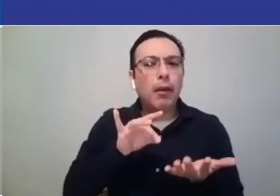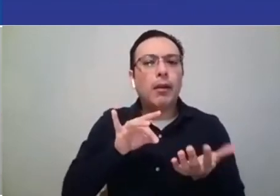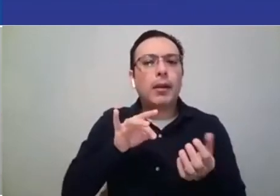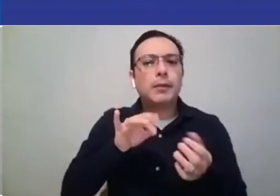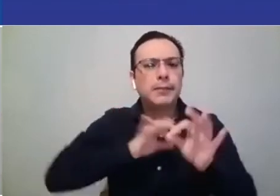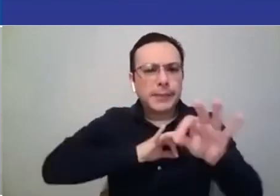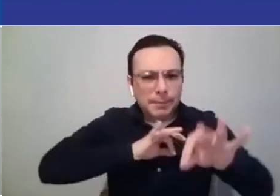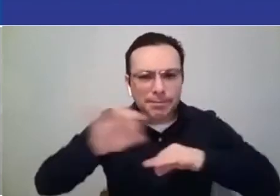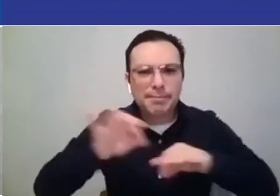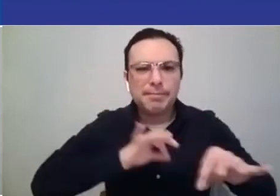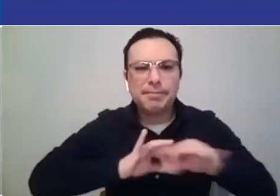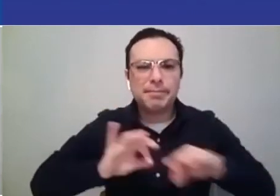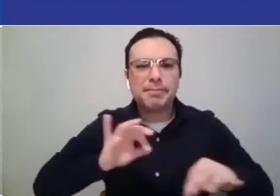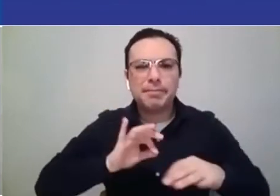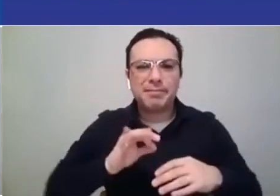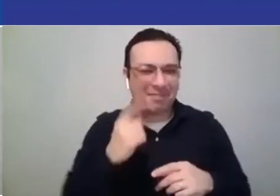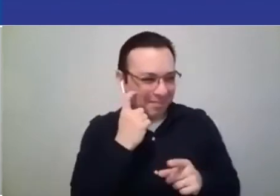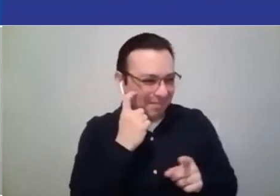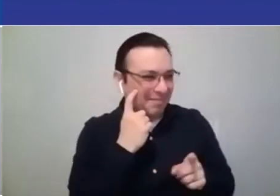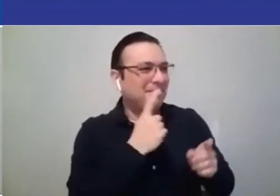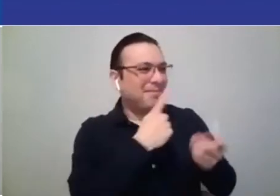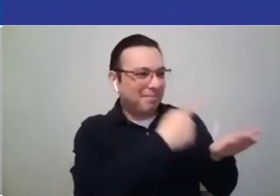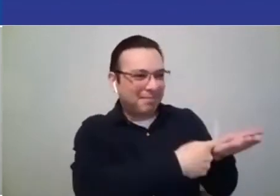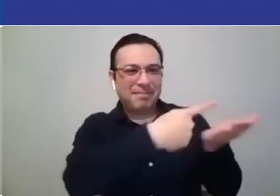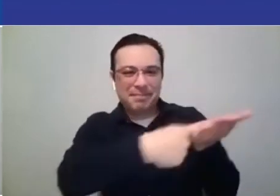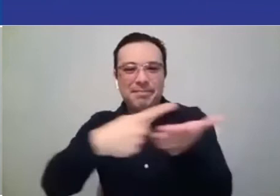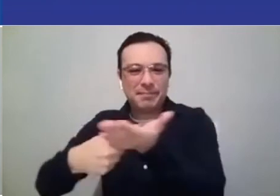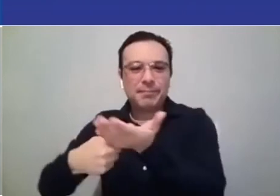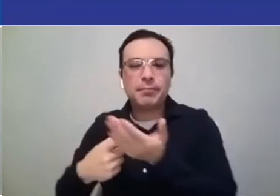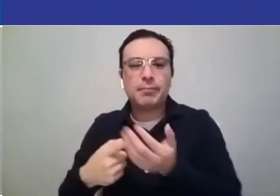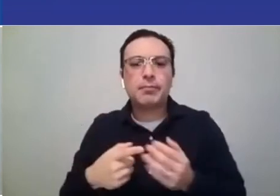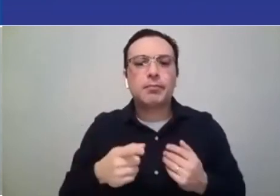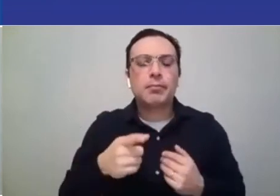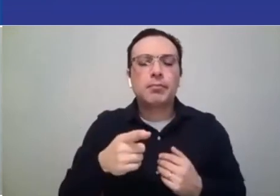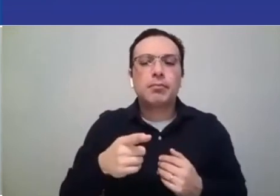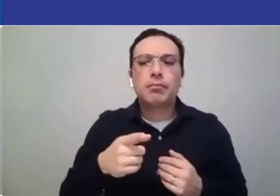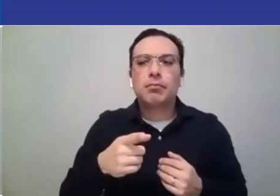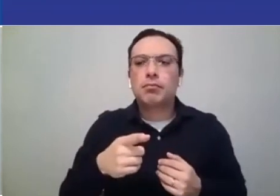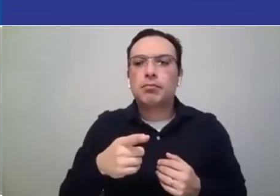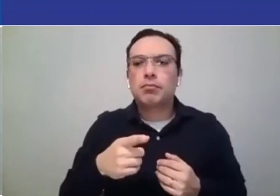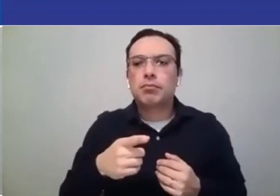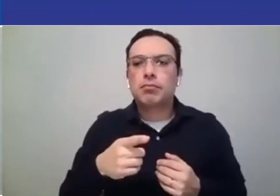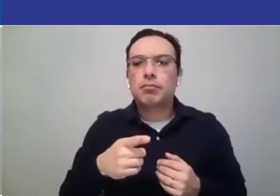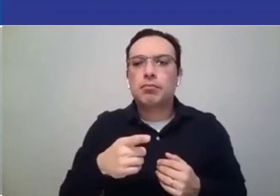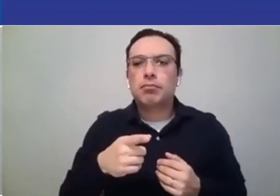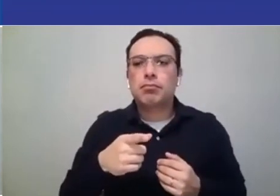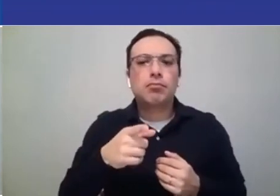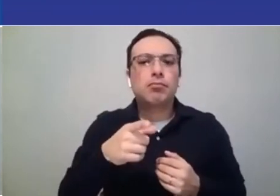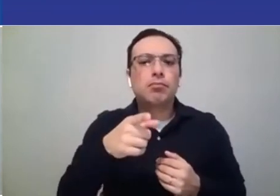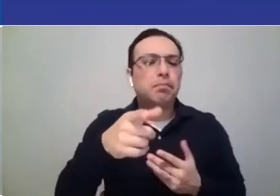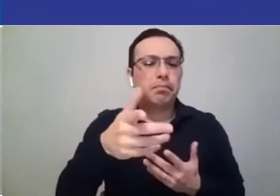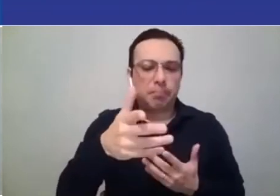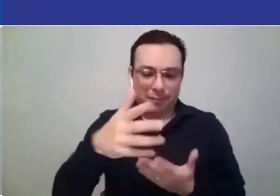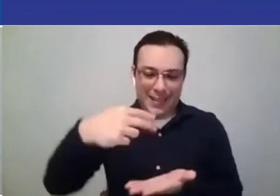say, and how does it relate, to the history of the culture